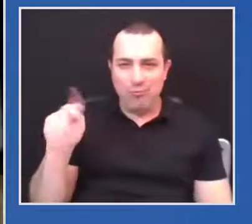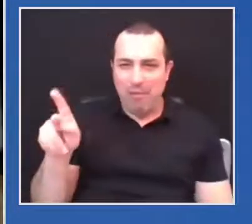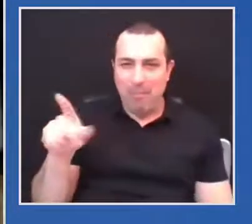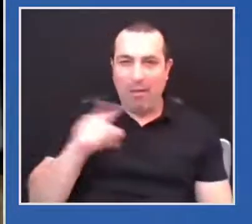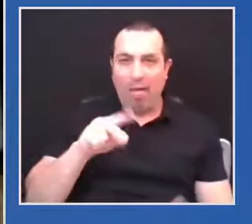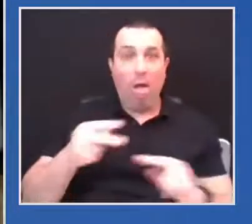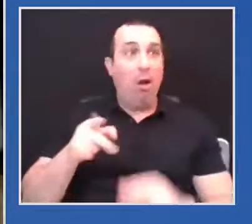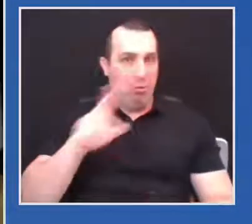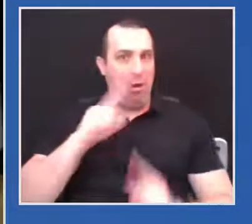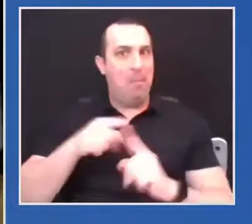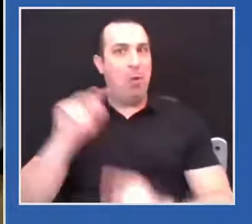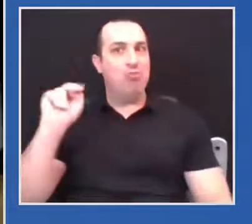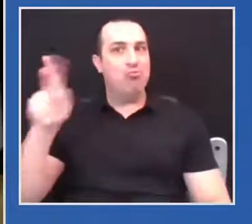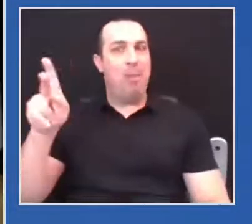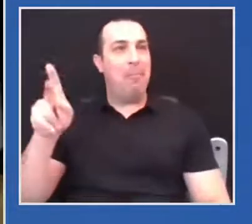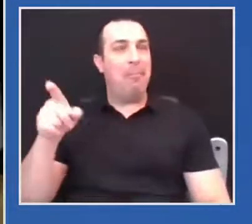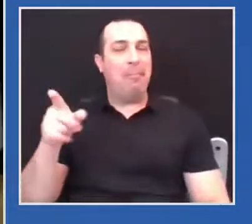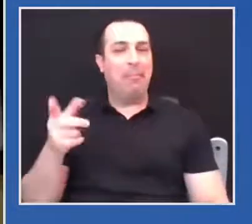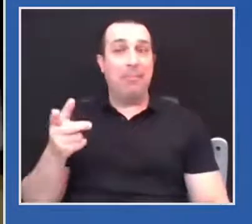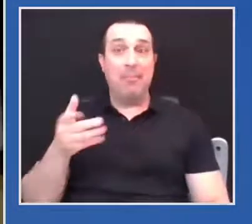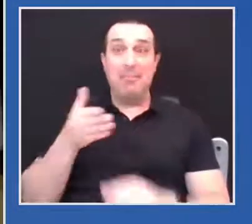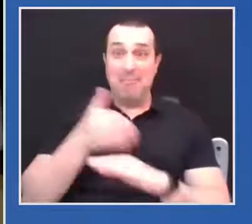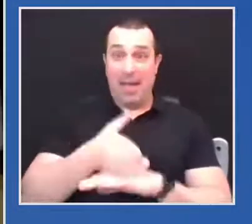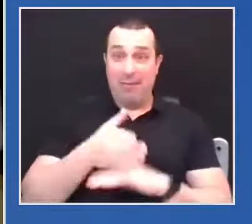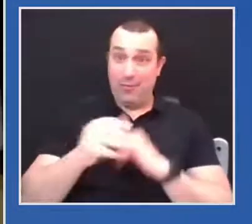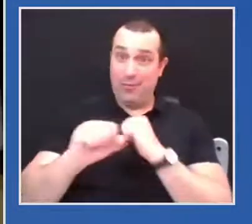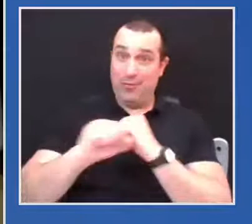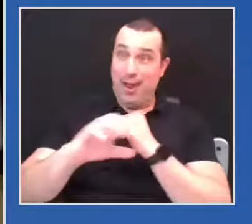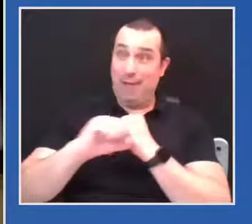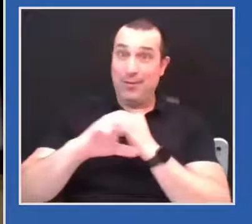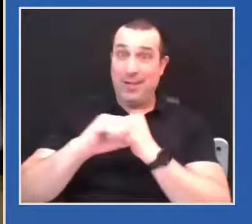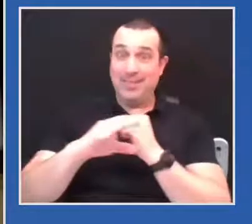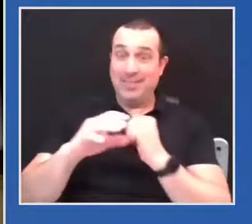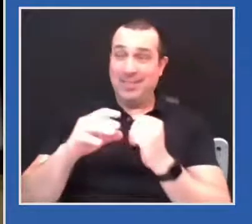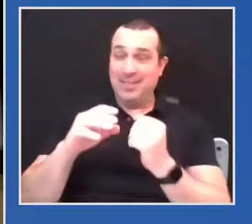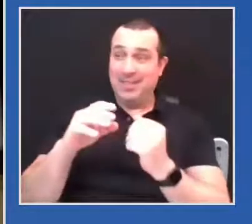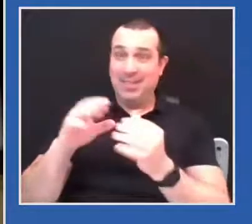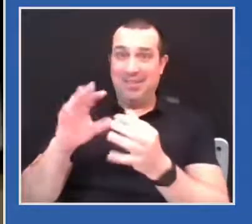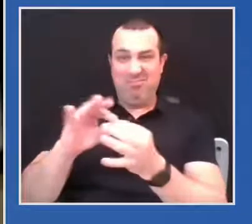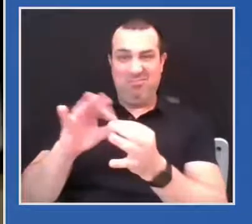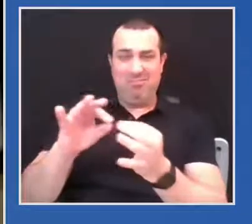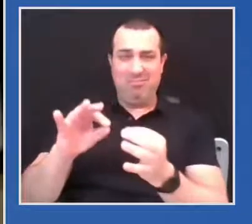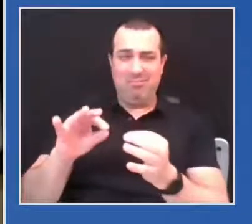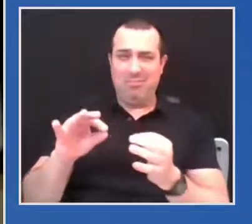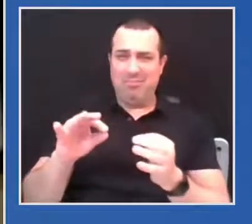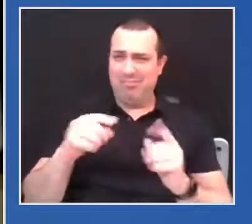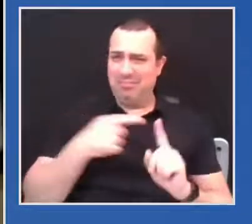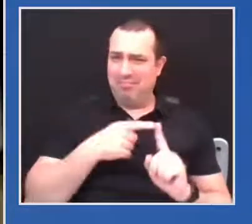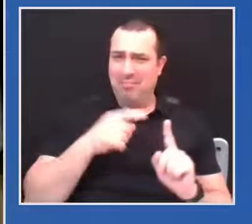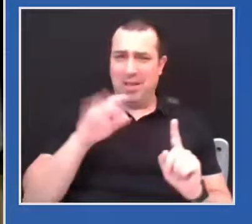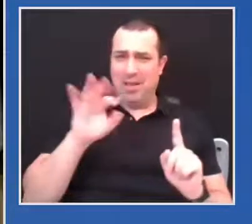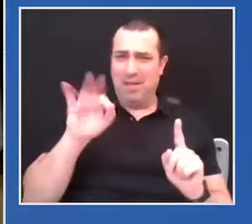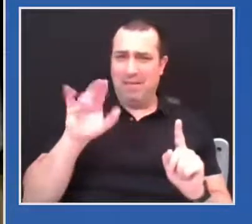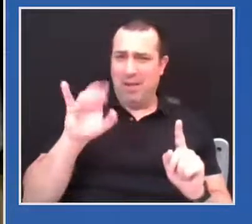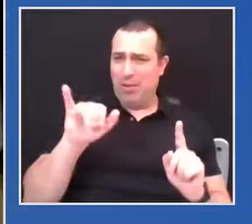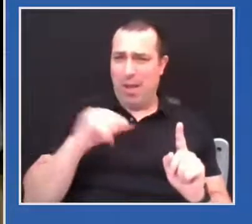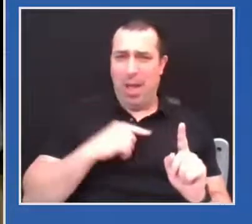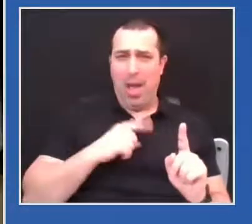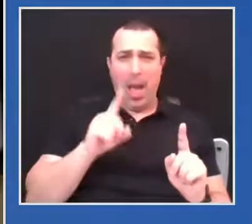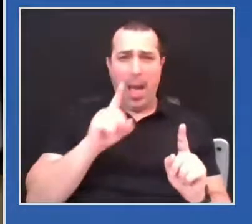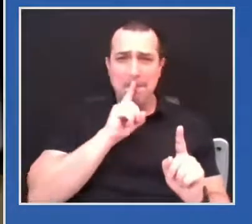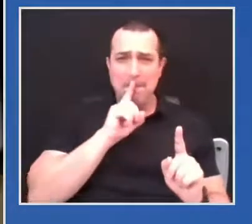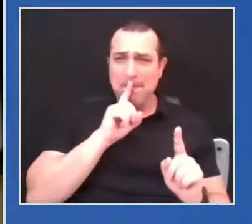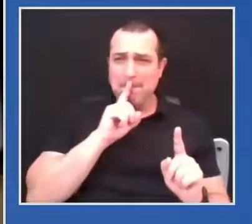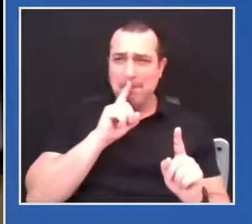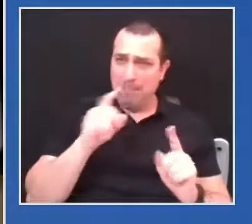After that ad came out saying, he said, "I did not give permission to use that quote, and I wasn't referring